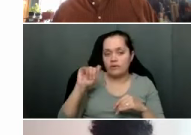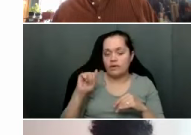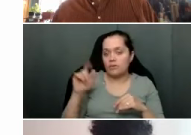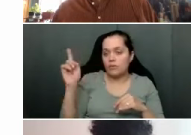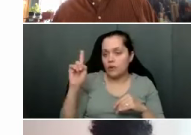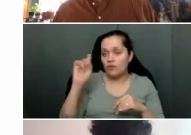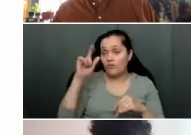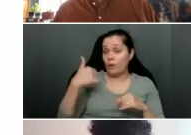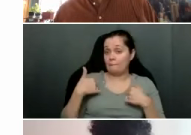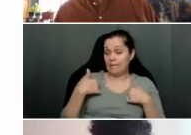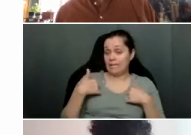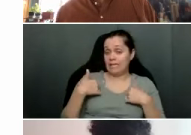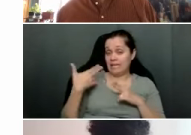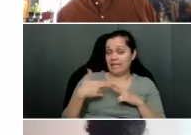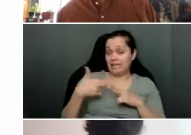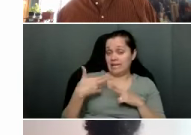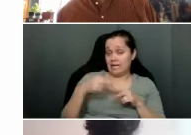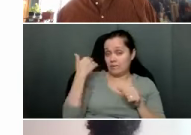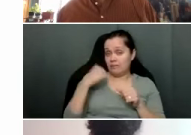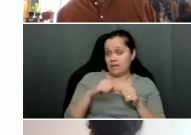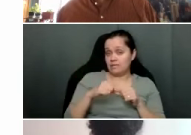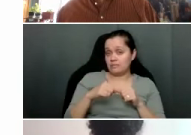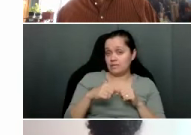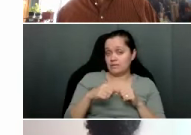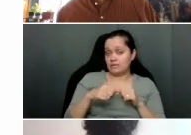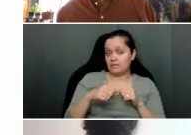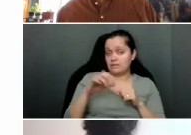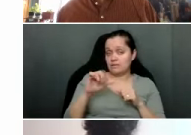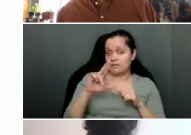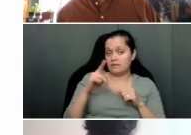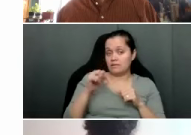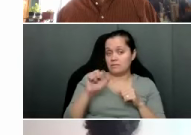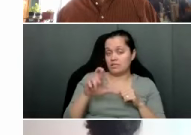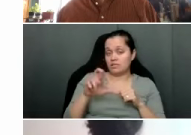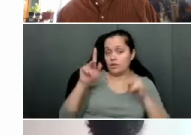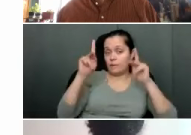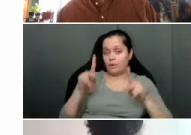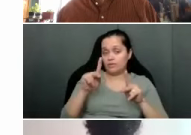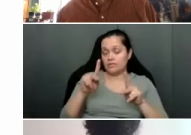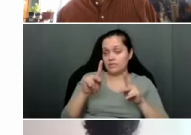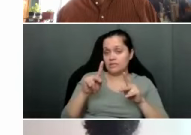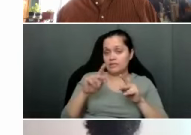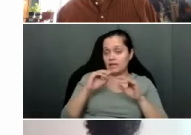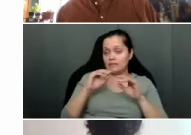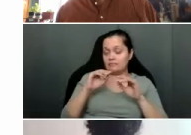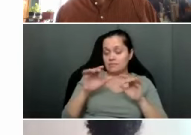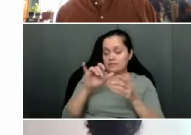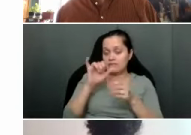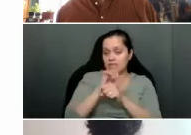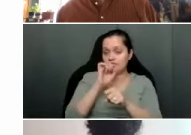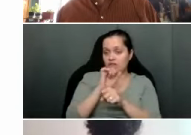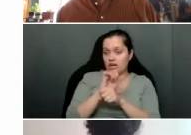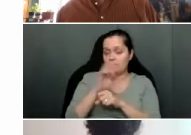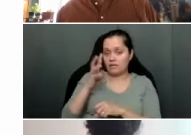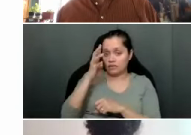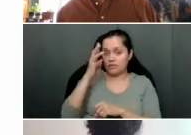to me, the name reminds me of the carpenter. The person who does that job, often creating